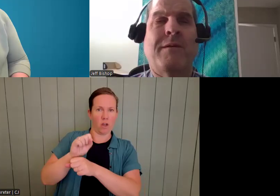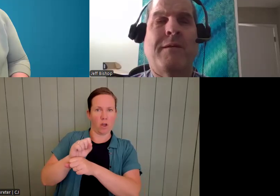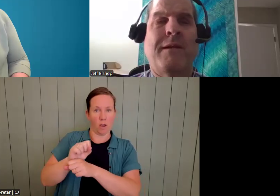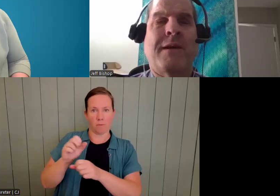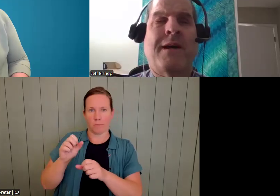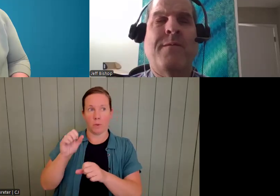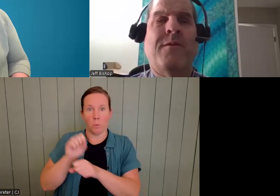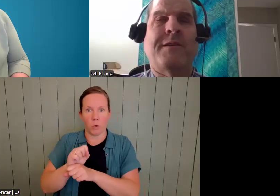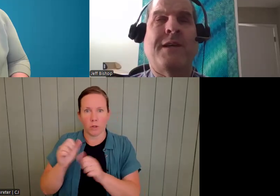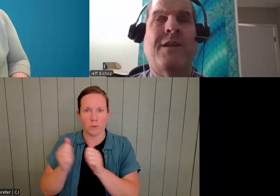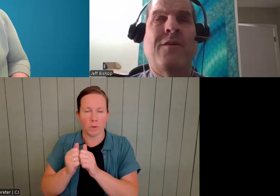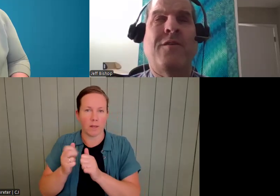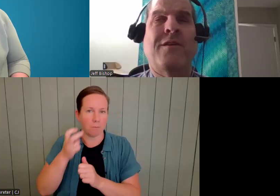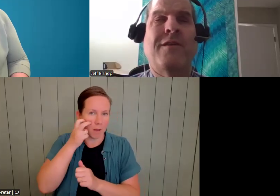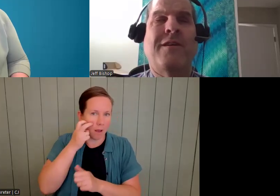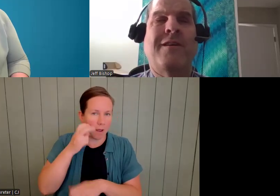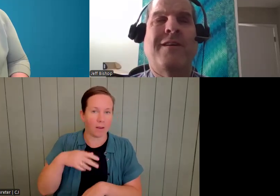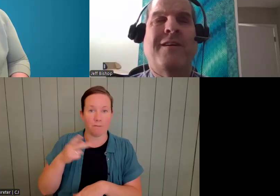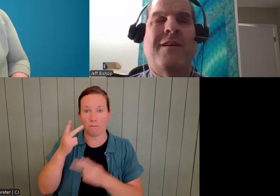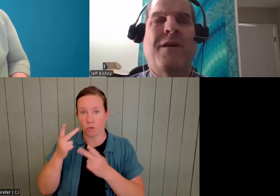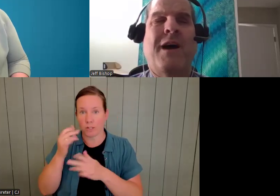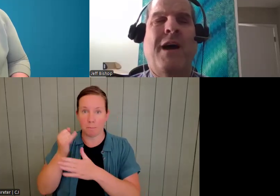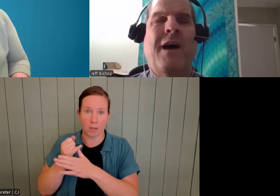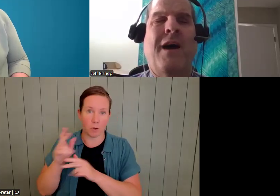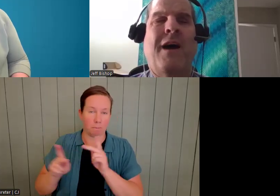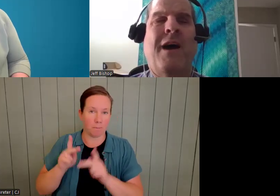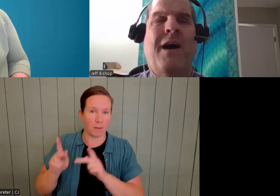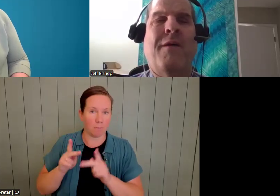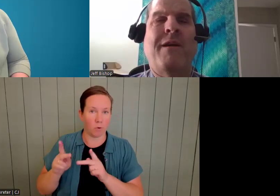people. Common roles include